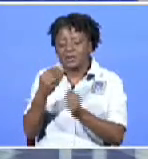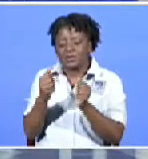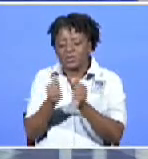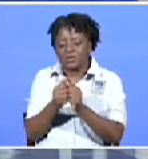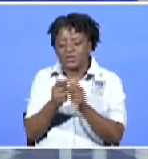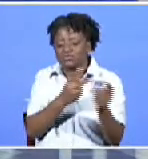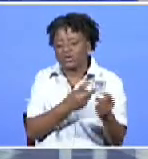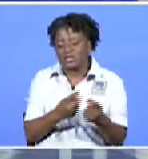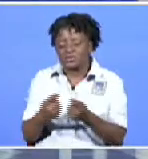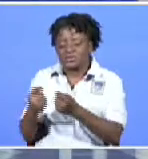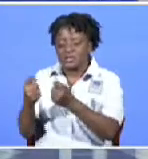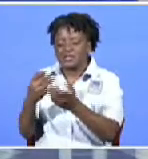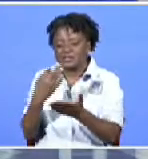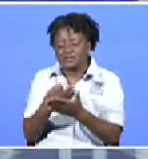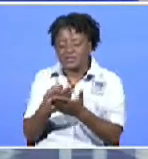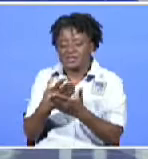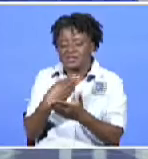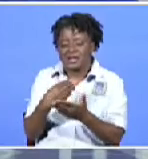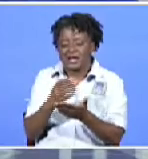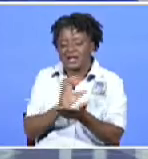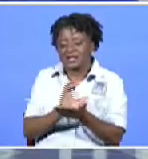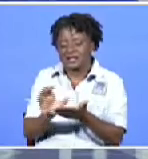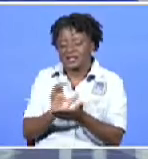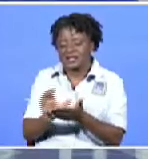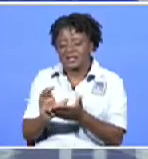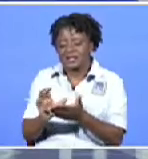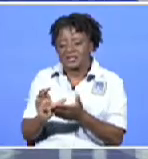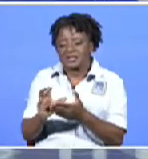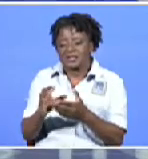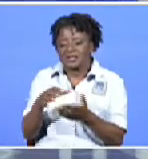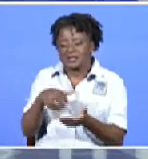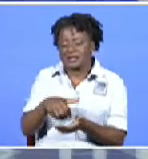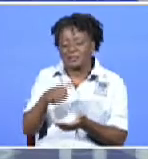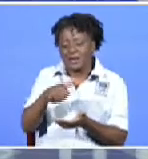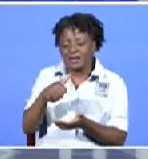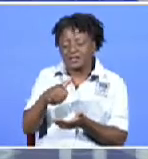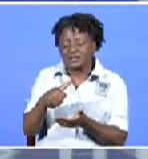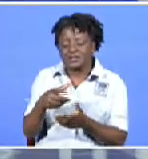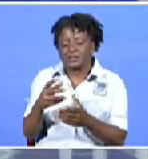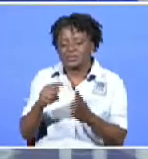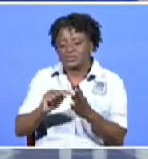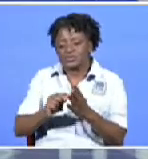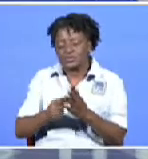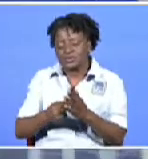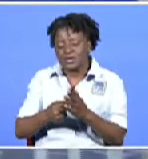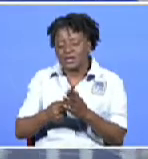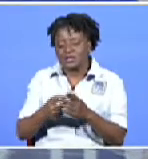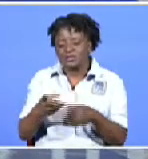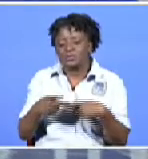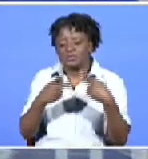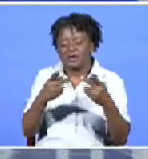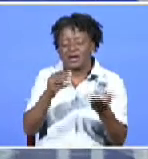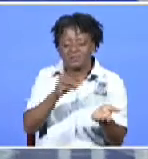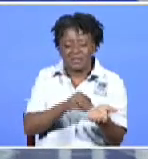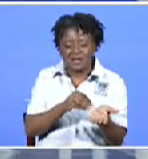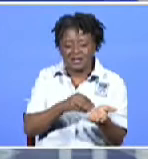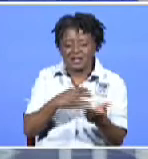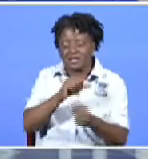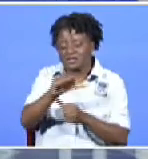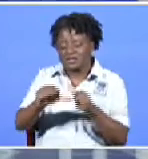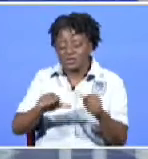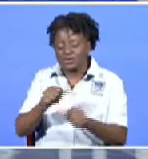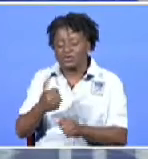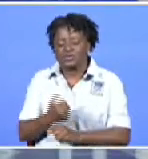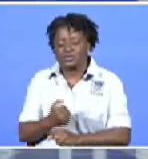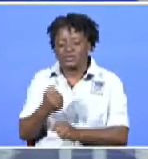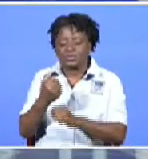kits, and will soon start providing medical and psychosocial support to those migrants traumatized by their experiences. Now,